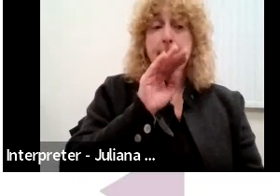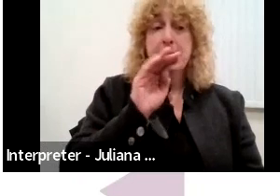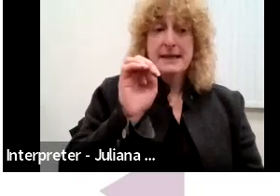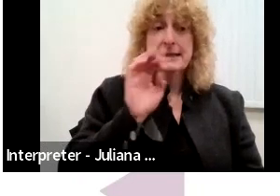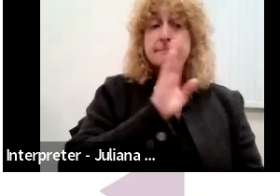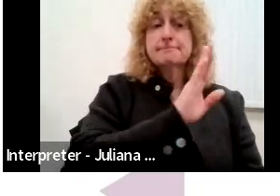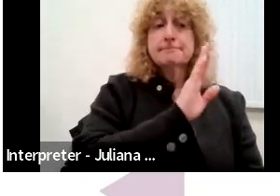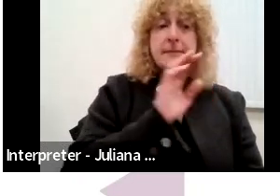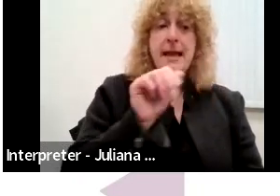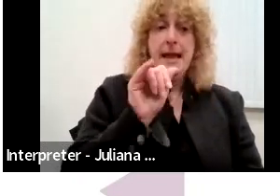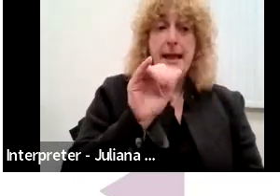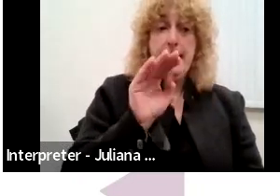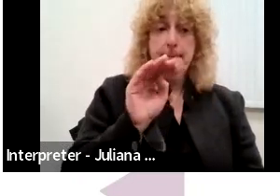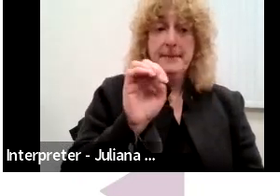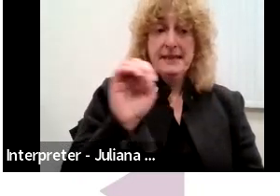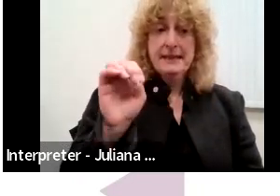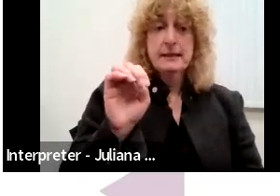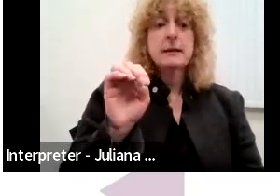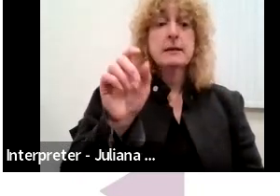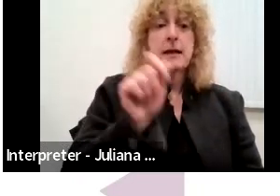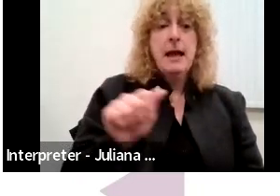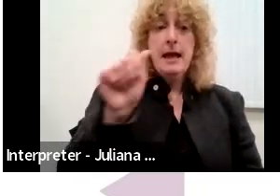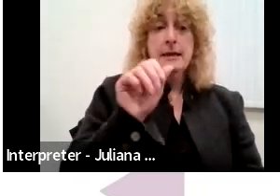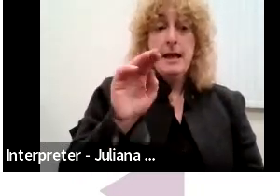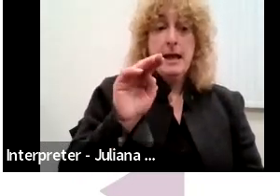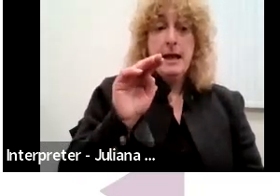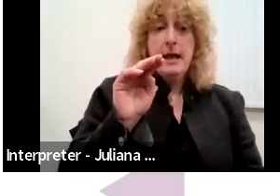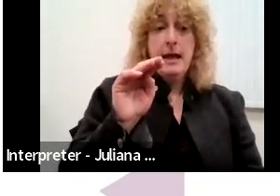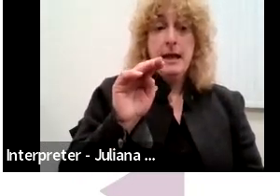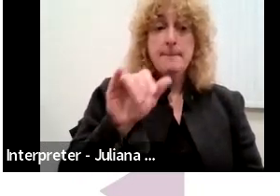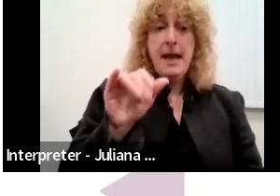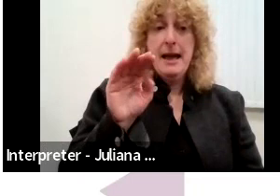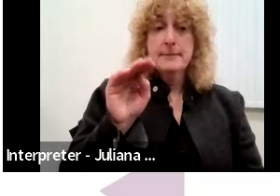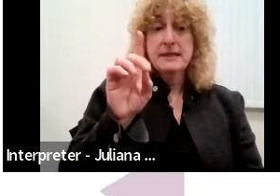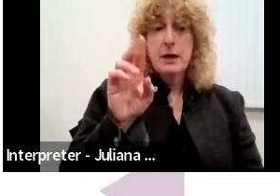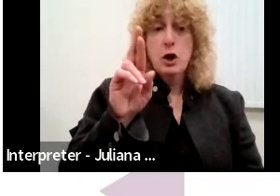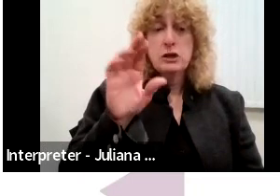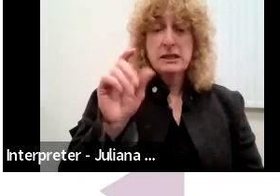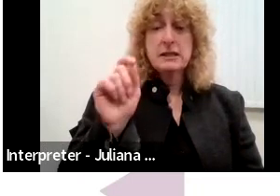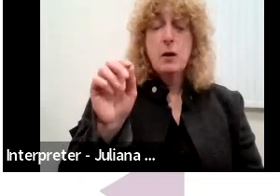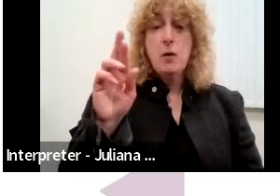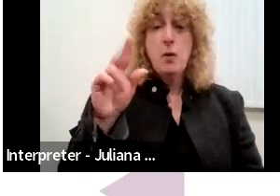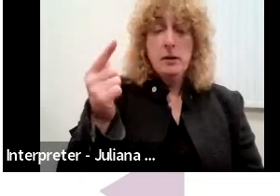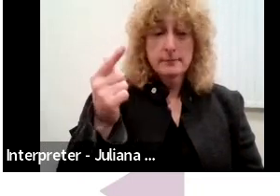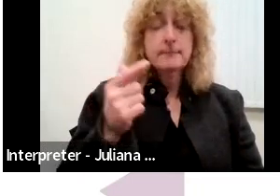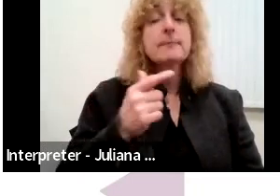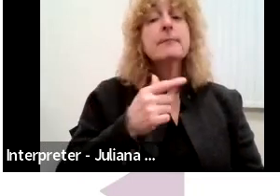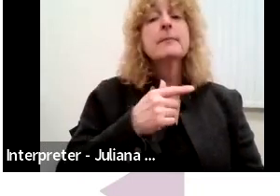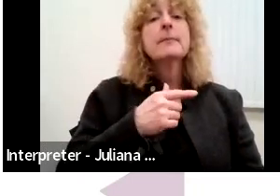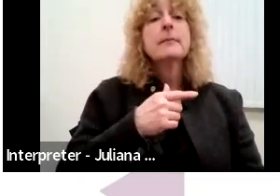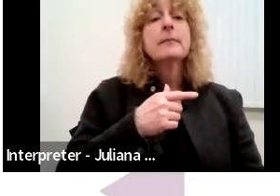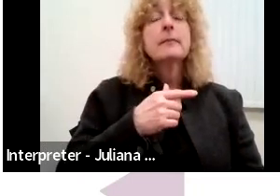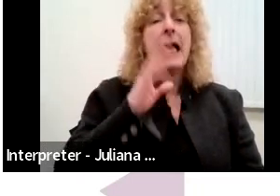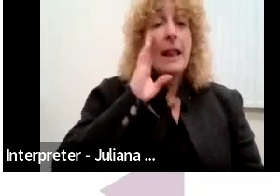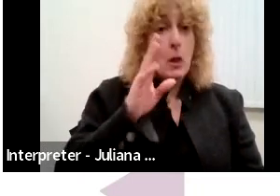AIMEE, at mymdrc.org. Ajane, this is Kelly. Oh, Sarah, can you Hi. put the